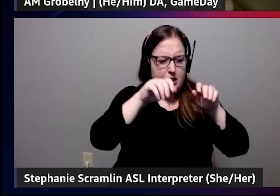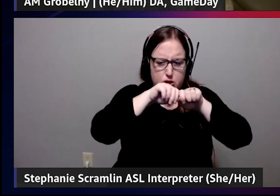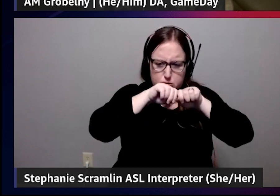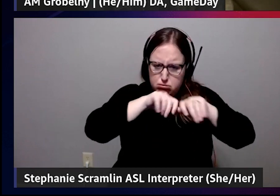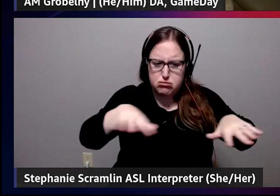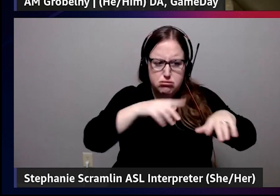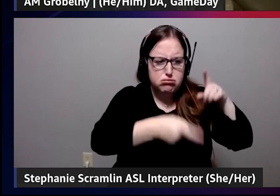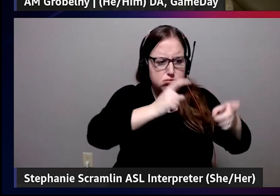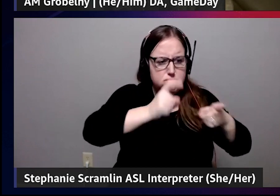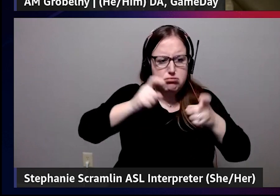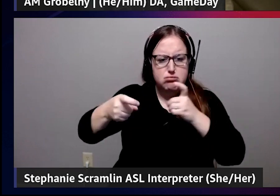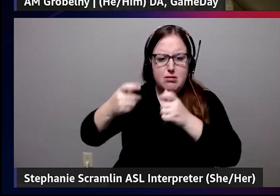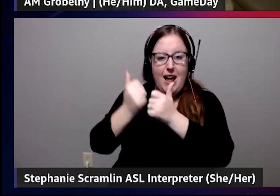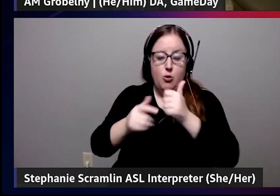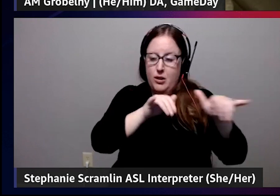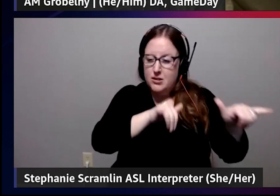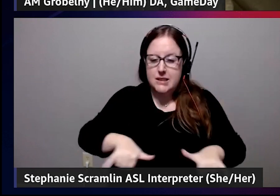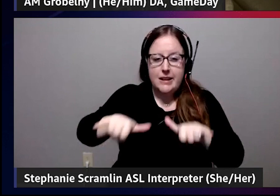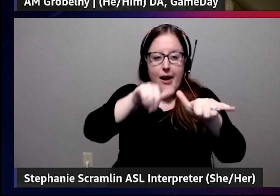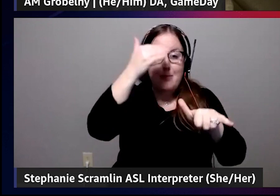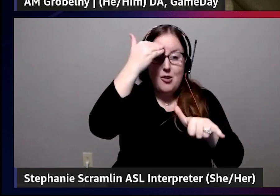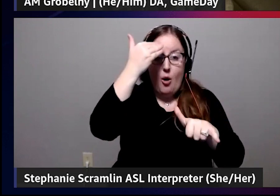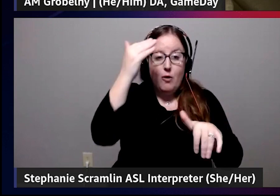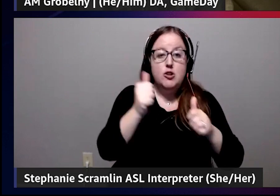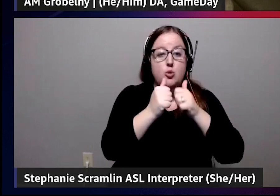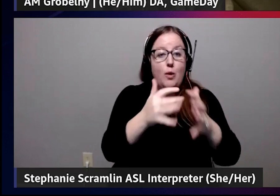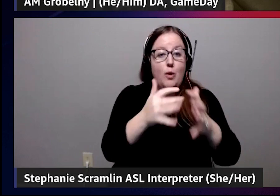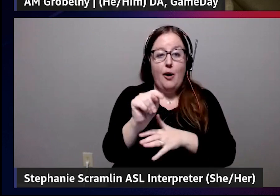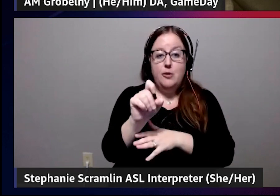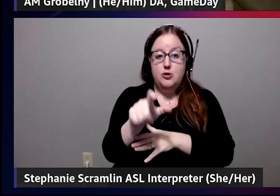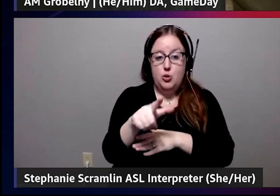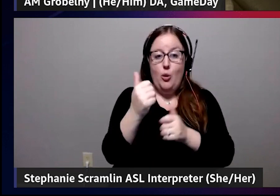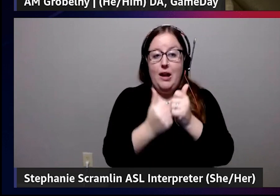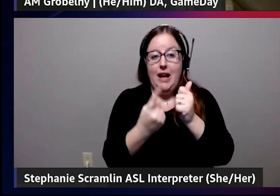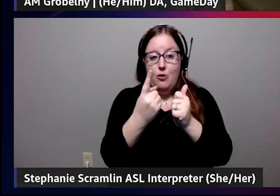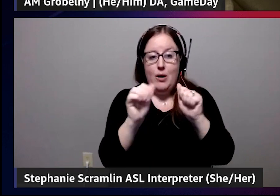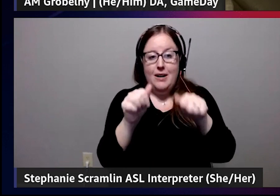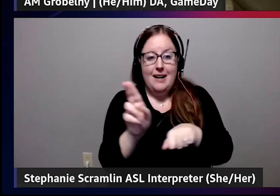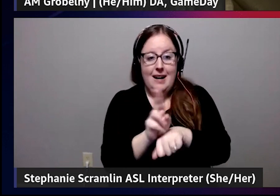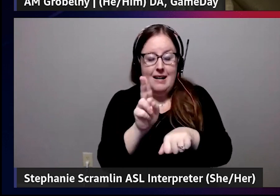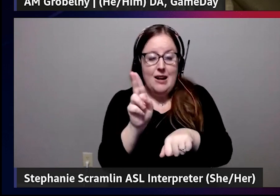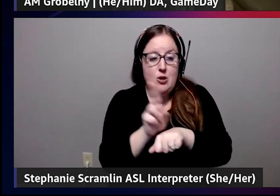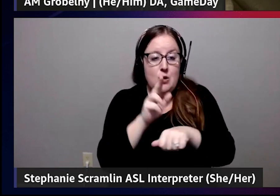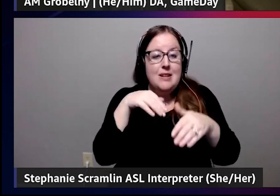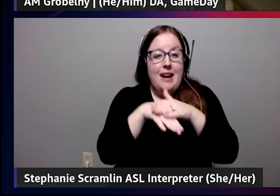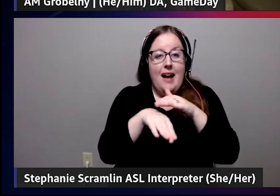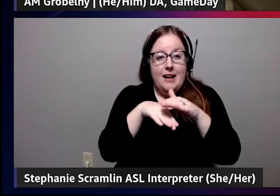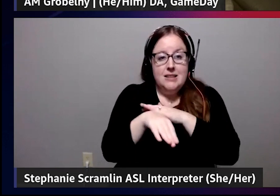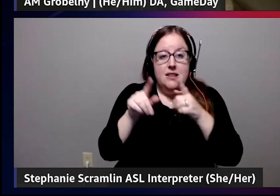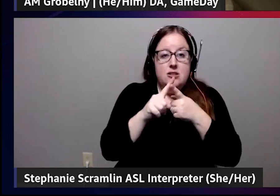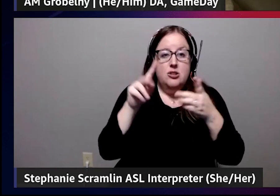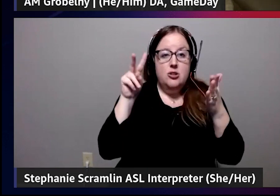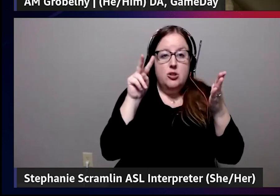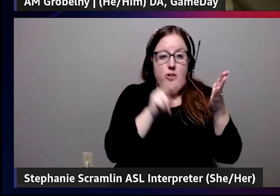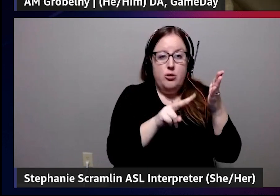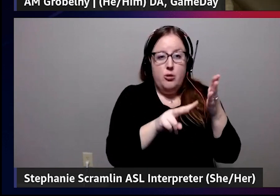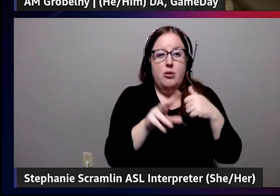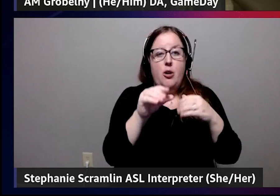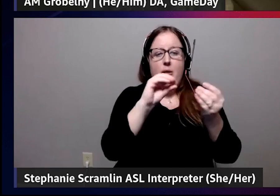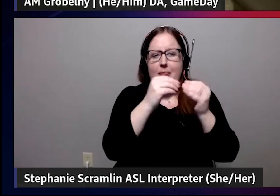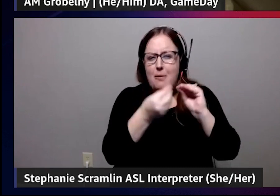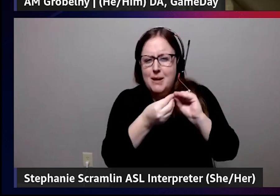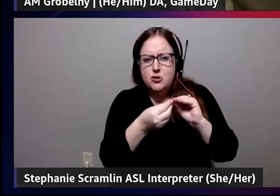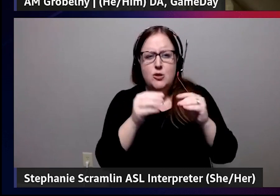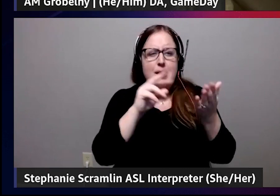organization without necessarily having a tool that everyone can access to look up the what this metric means or